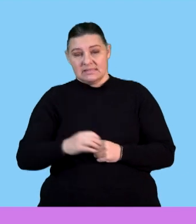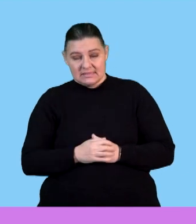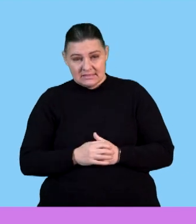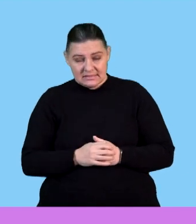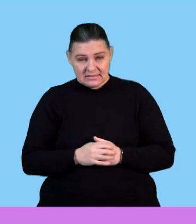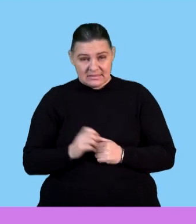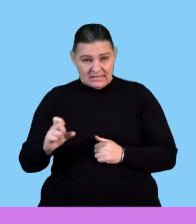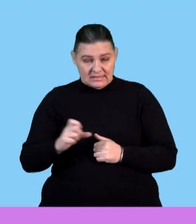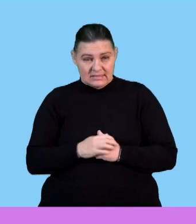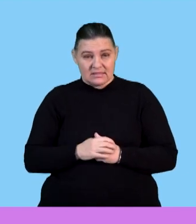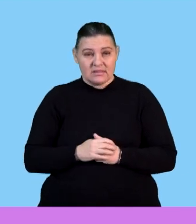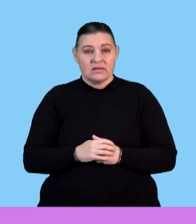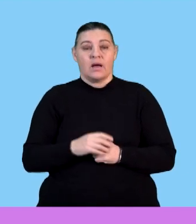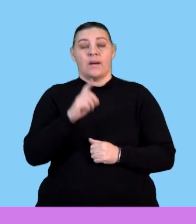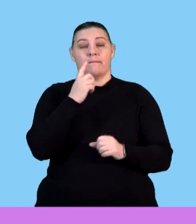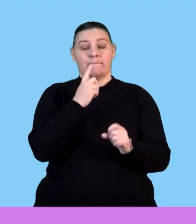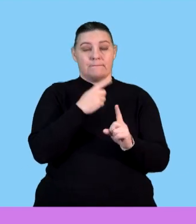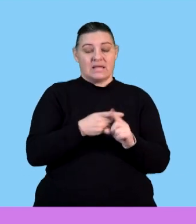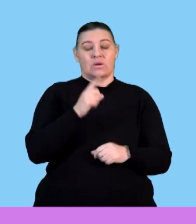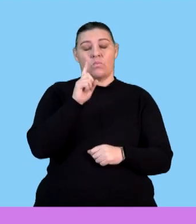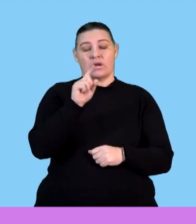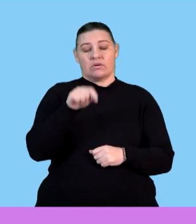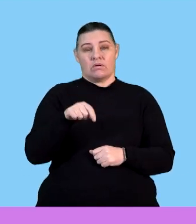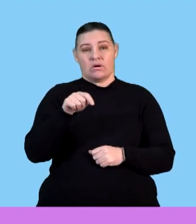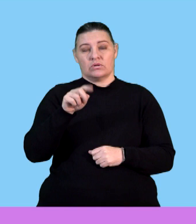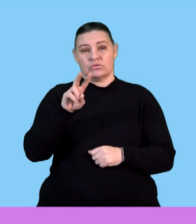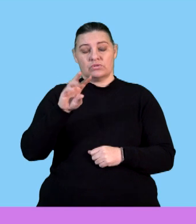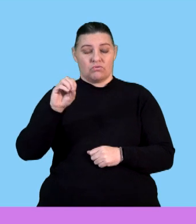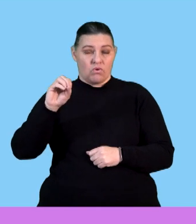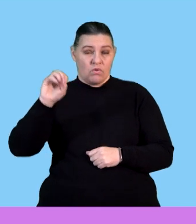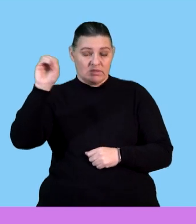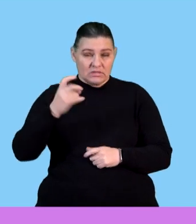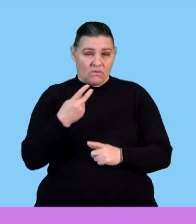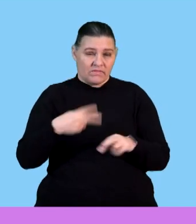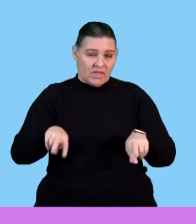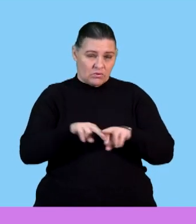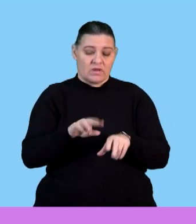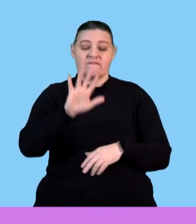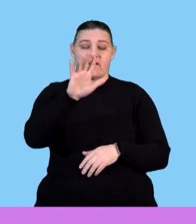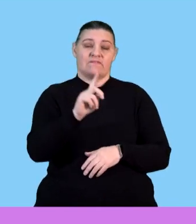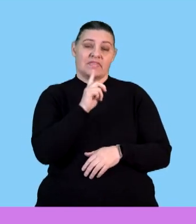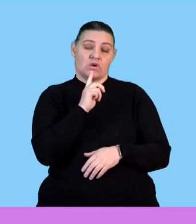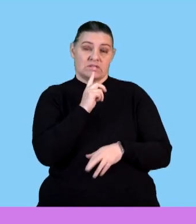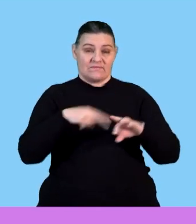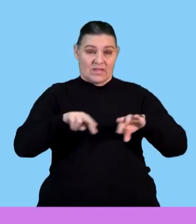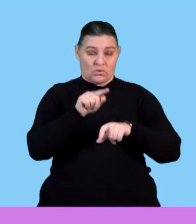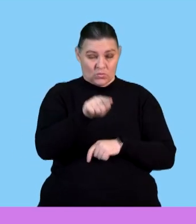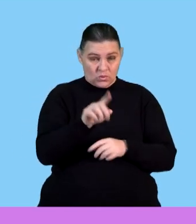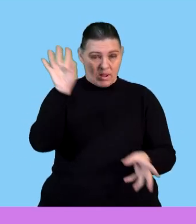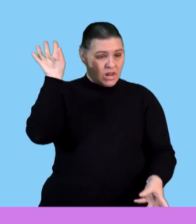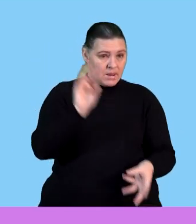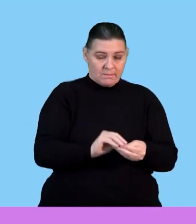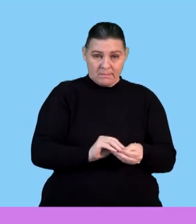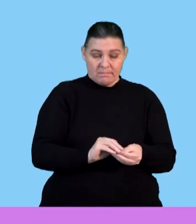mark up the formula. Plus 1.20% of the value. And what is the value? 5,000 rand. Let's bring that all